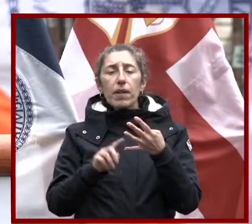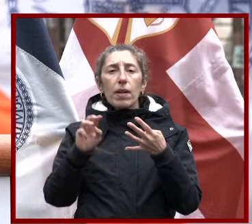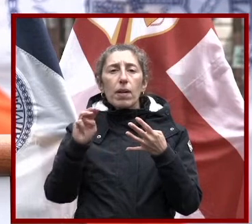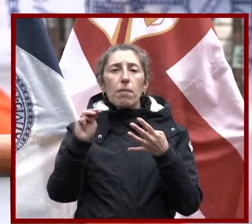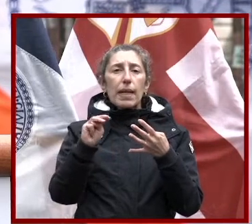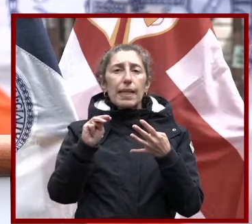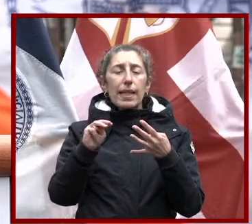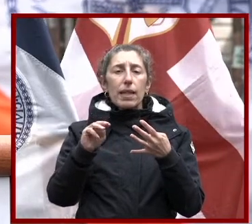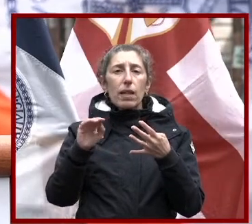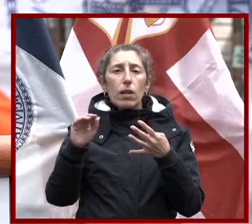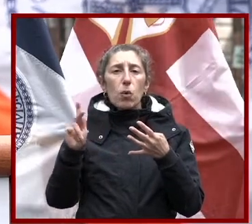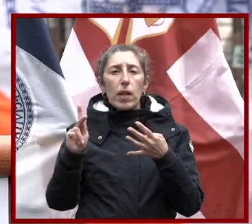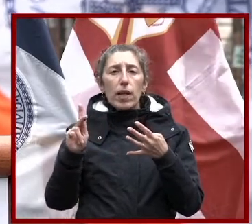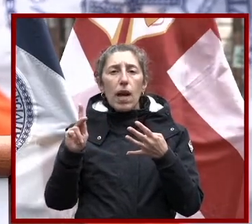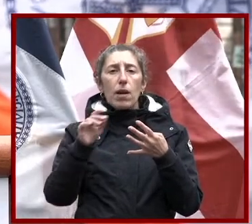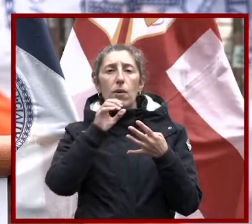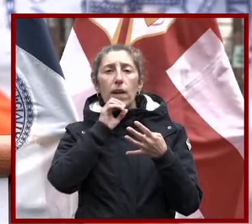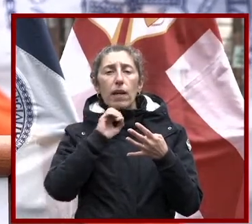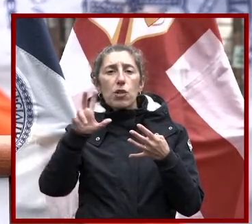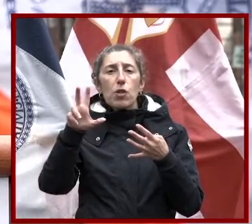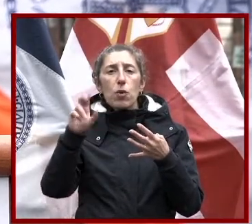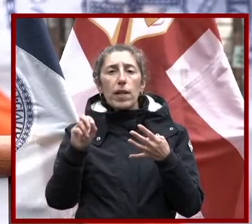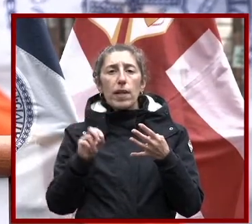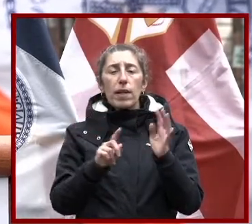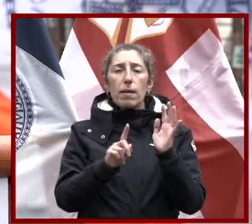Michelina Cordiano, age 30.